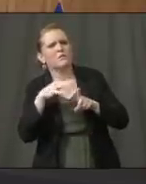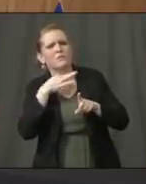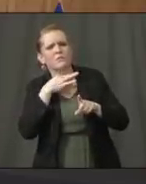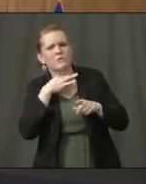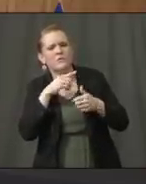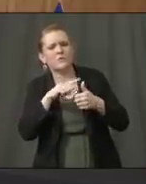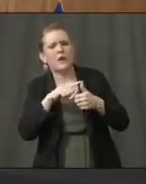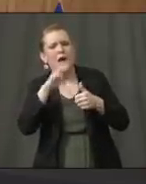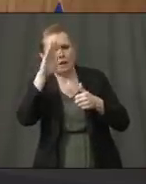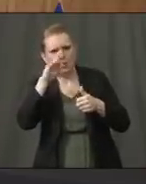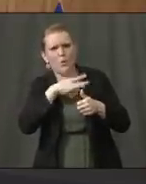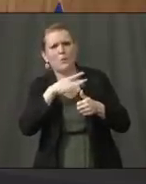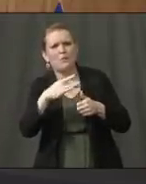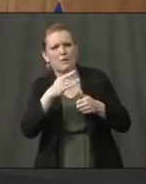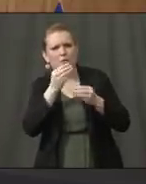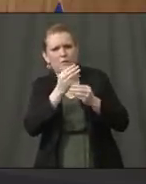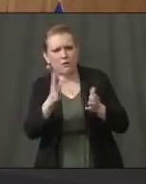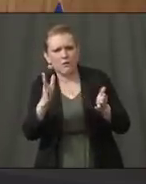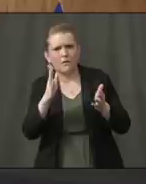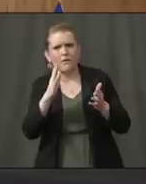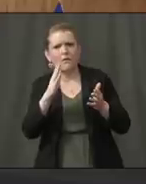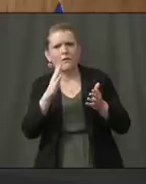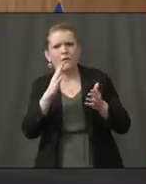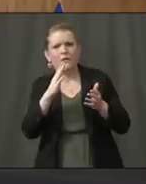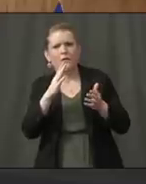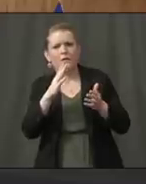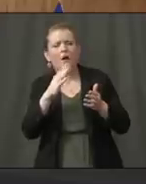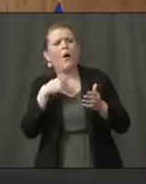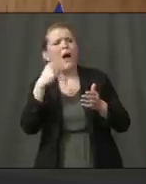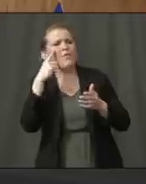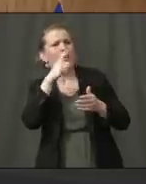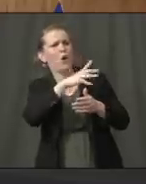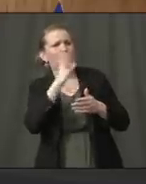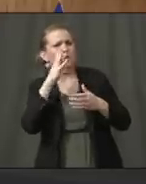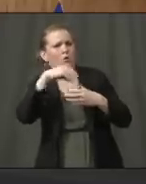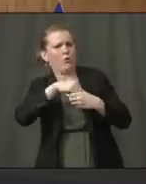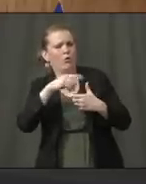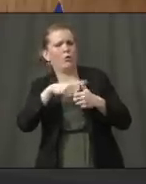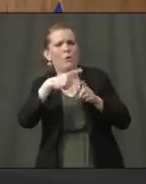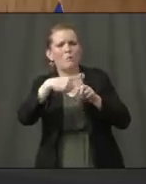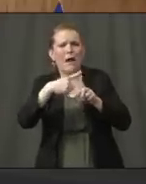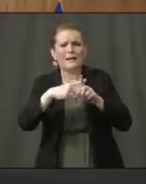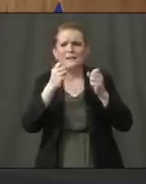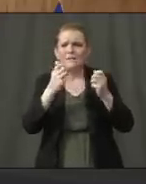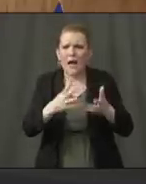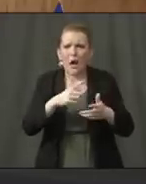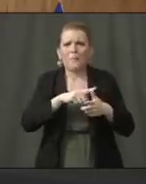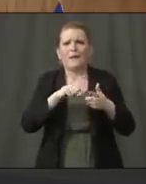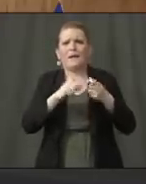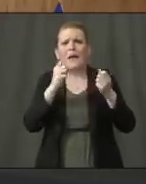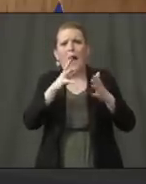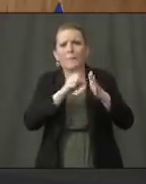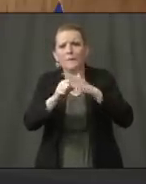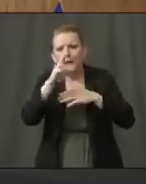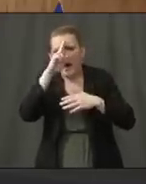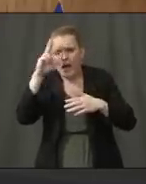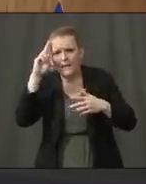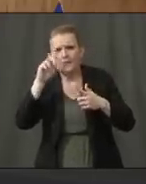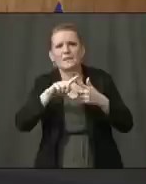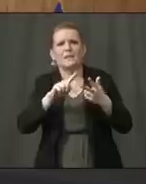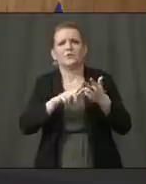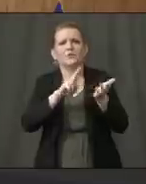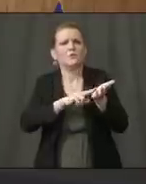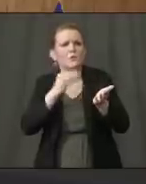hospitalizations, and deaths per nursing home. I thought that was going to be part of the daily updates too. When can we expect to see